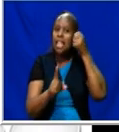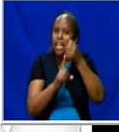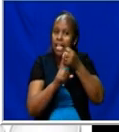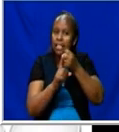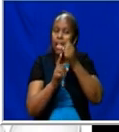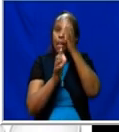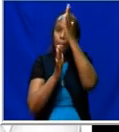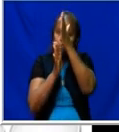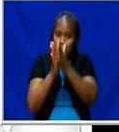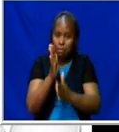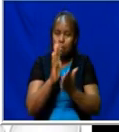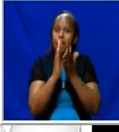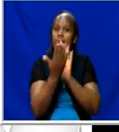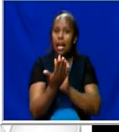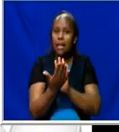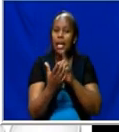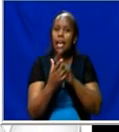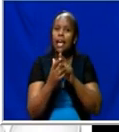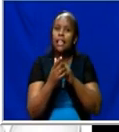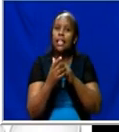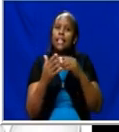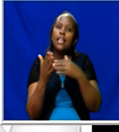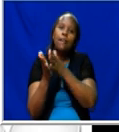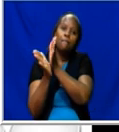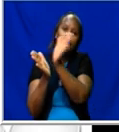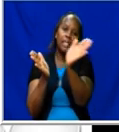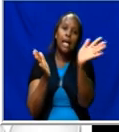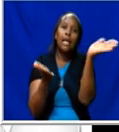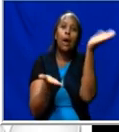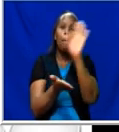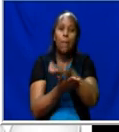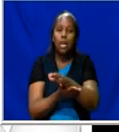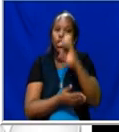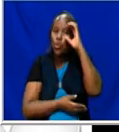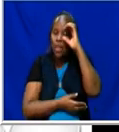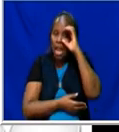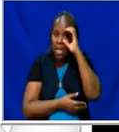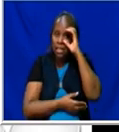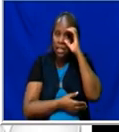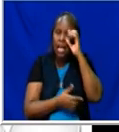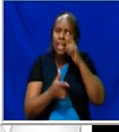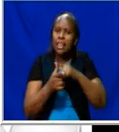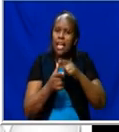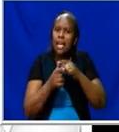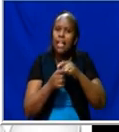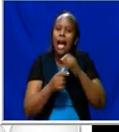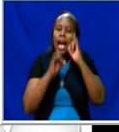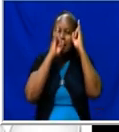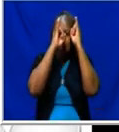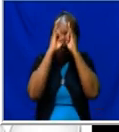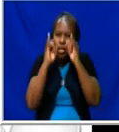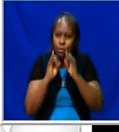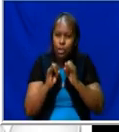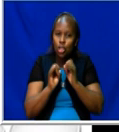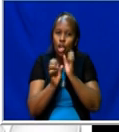mirror, they are reflected back to the lens and a sharp image